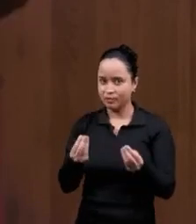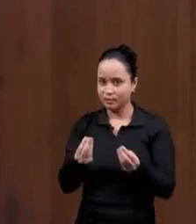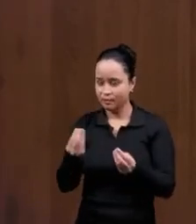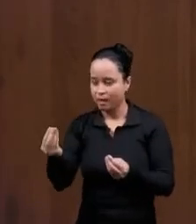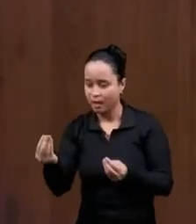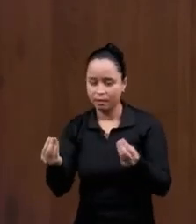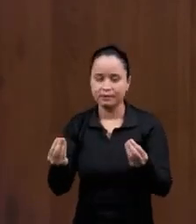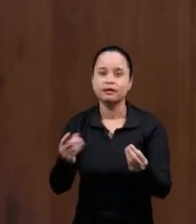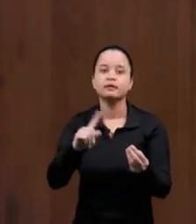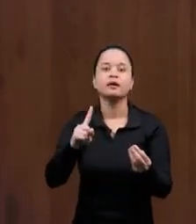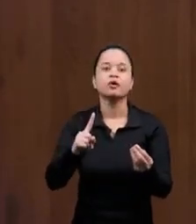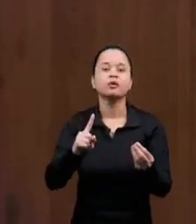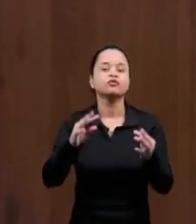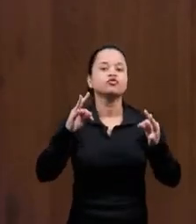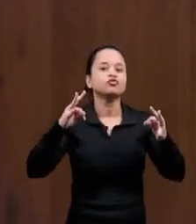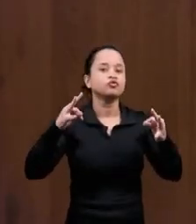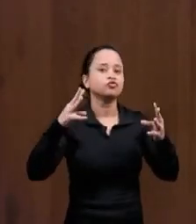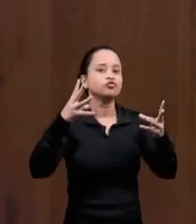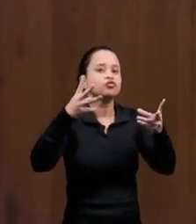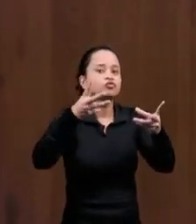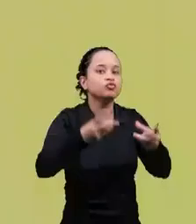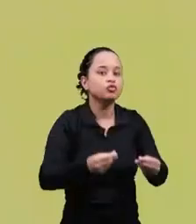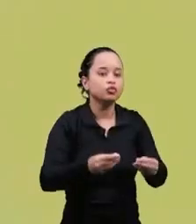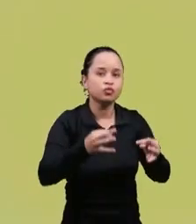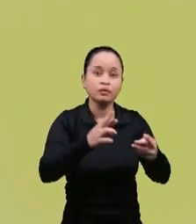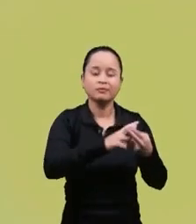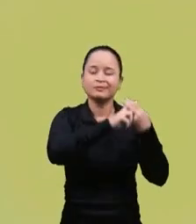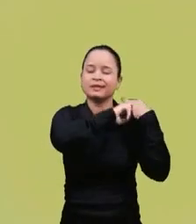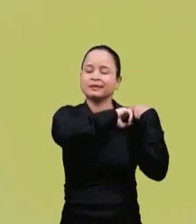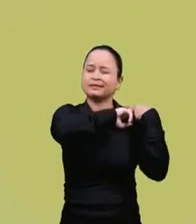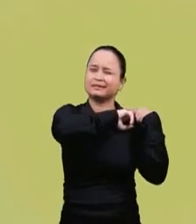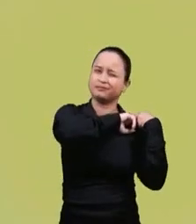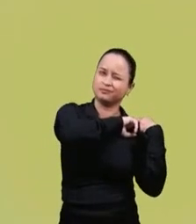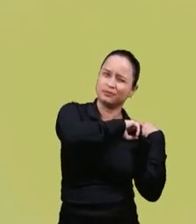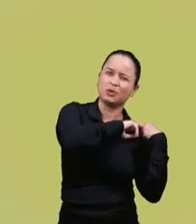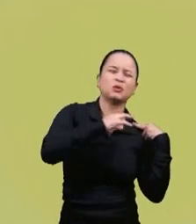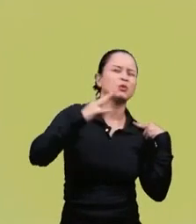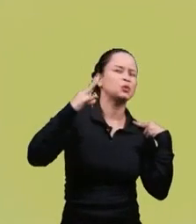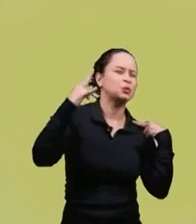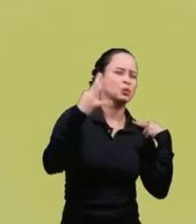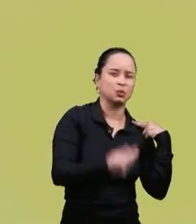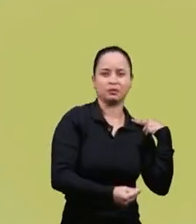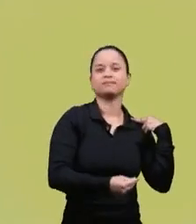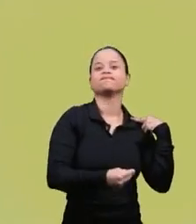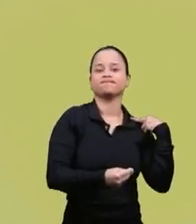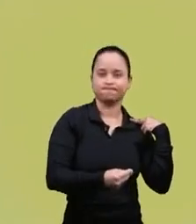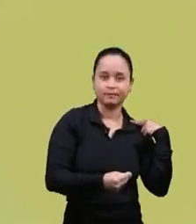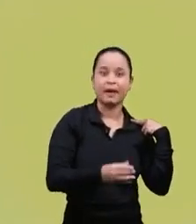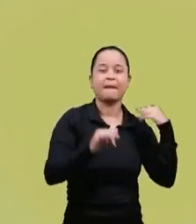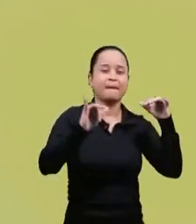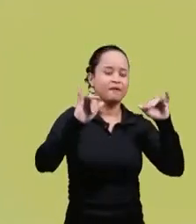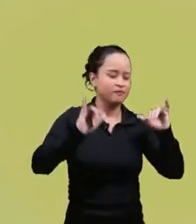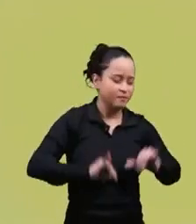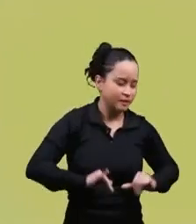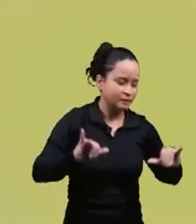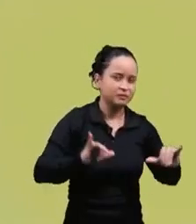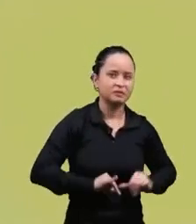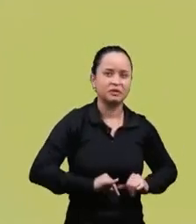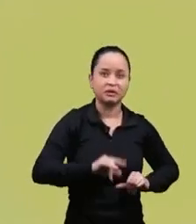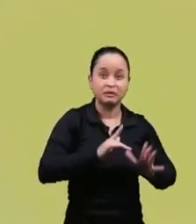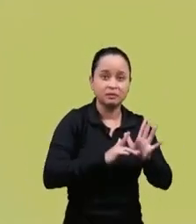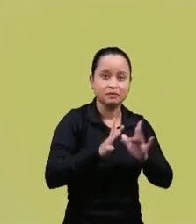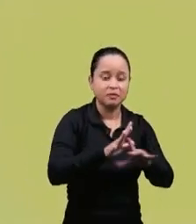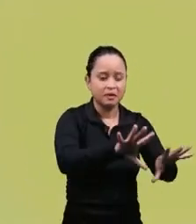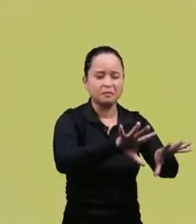Jesus does that, but he doesn't share. He takes all of that burden upon him. All of our suffering, Jesus took it